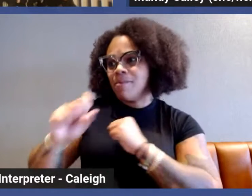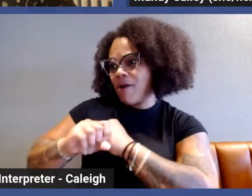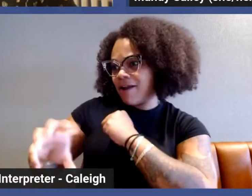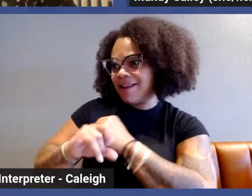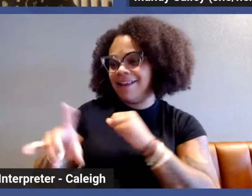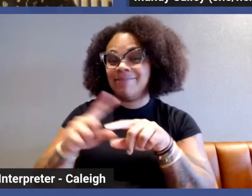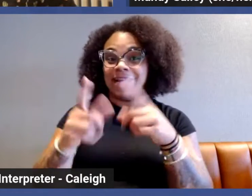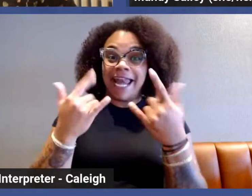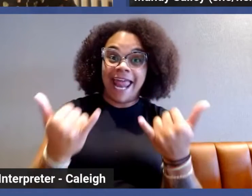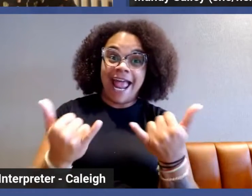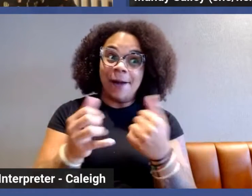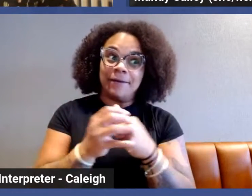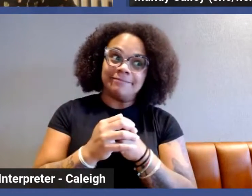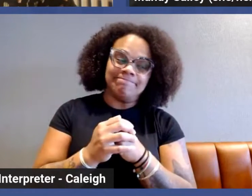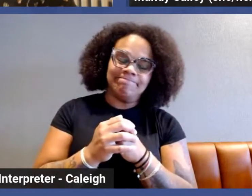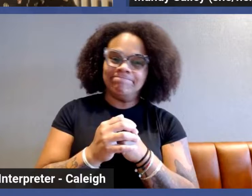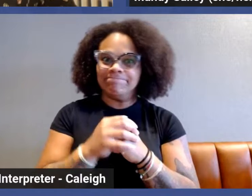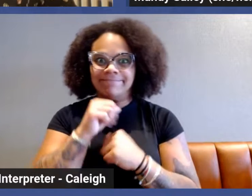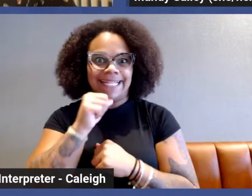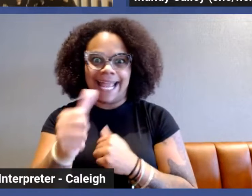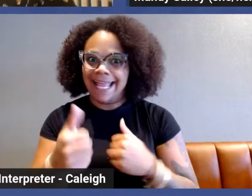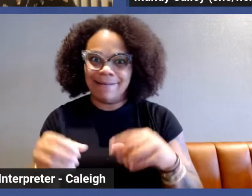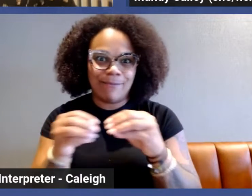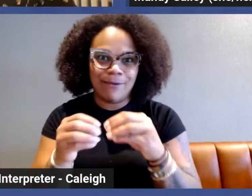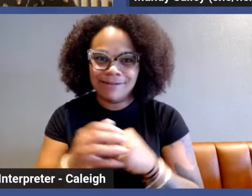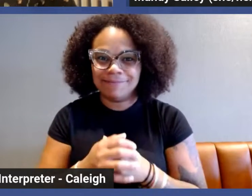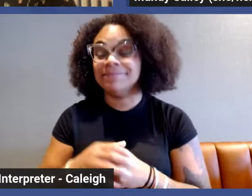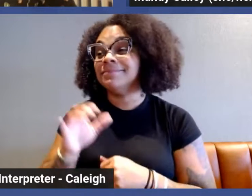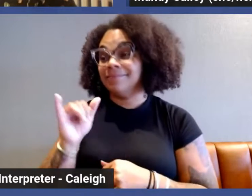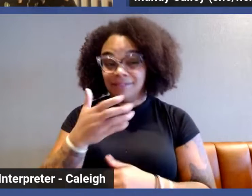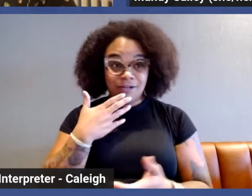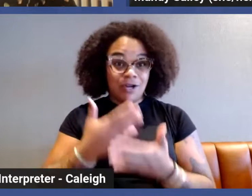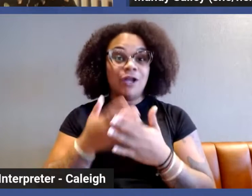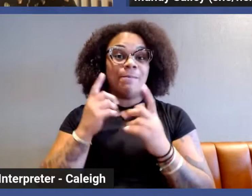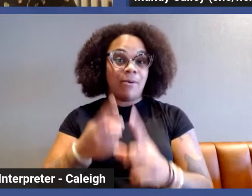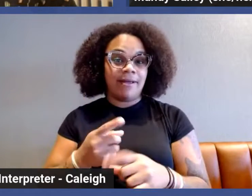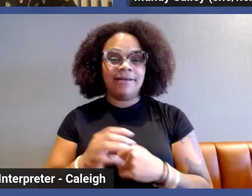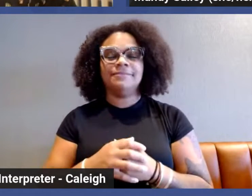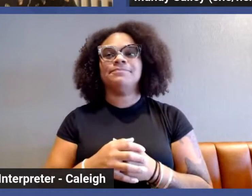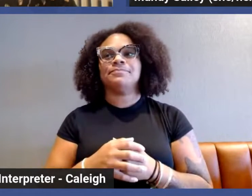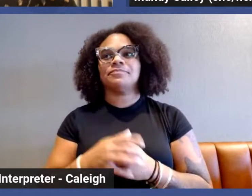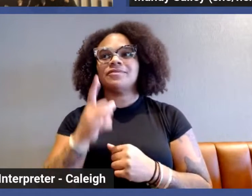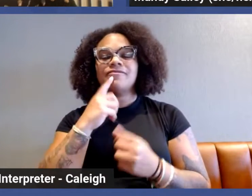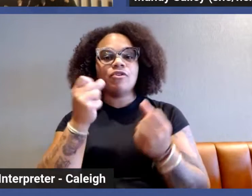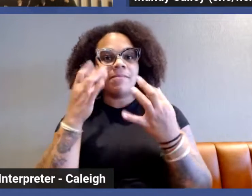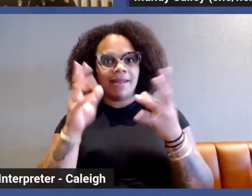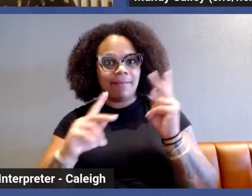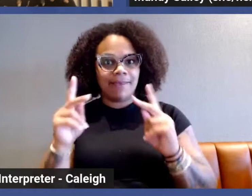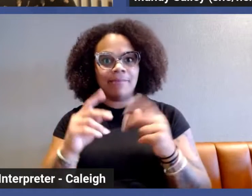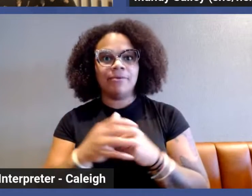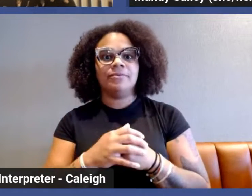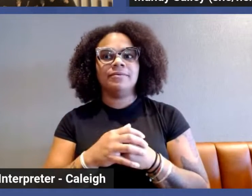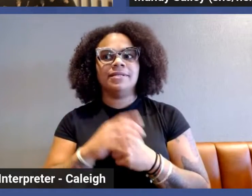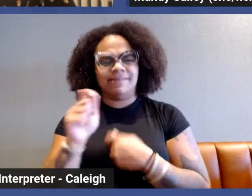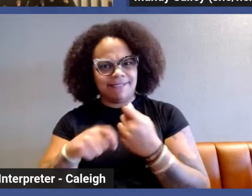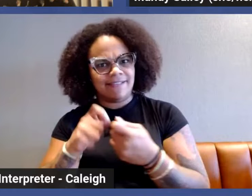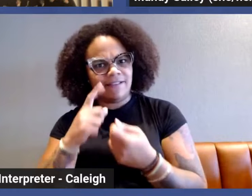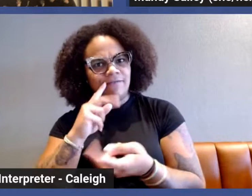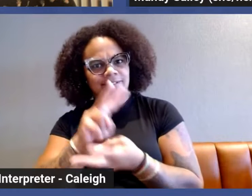anymore. Yeah, well, it's, you make a very good point that for a lot of people, but especially for sex